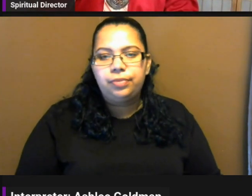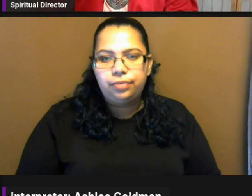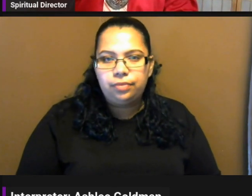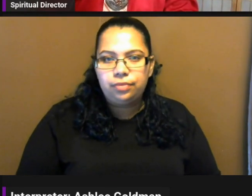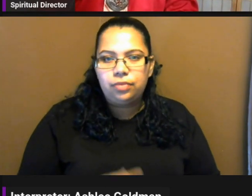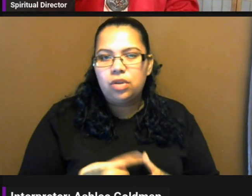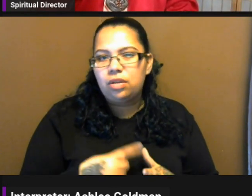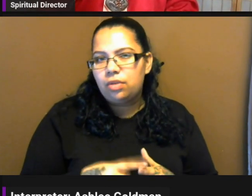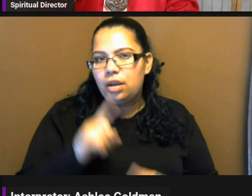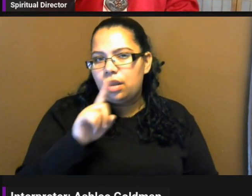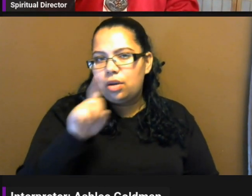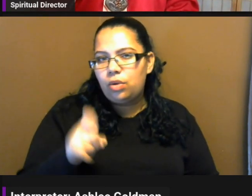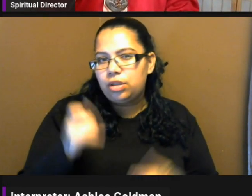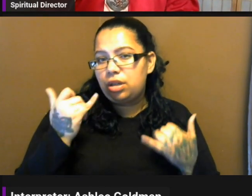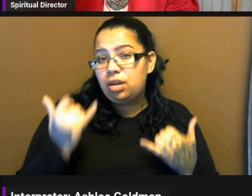So then the question says, well,